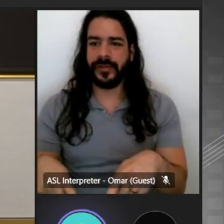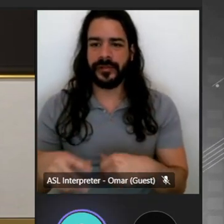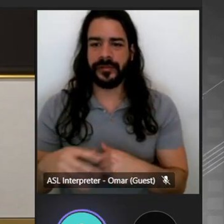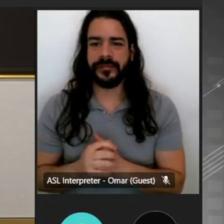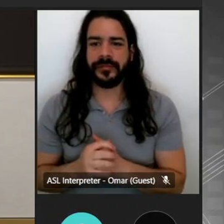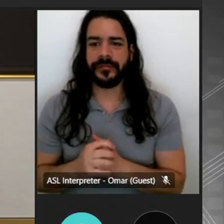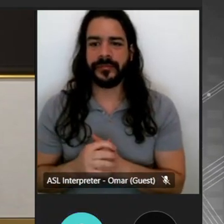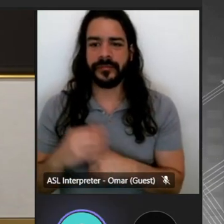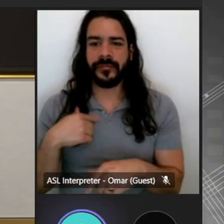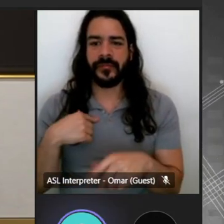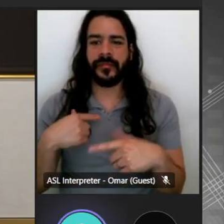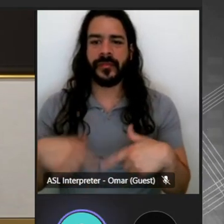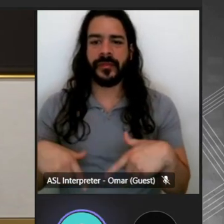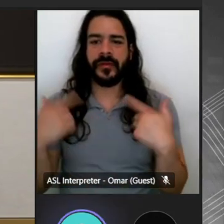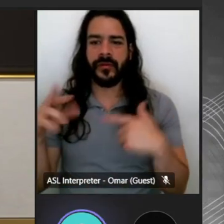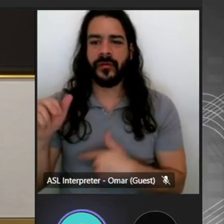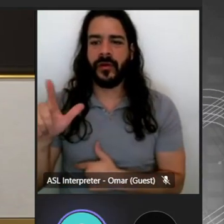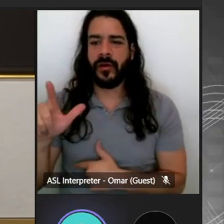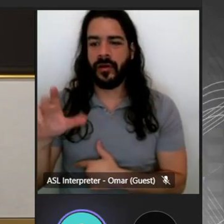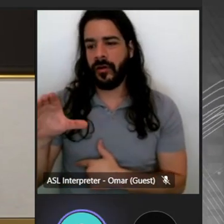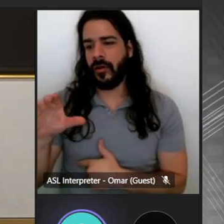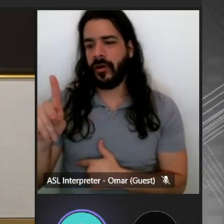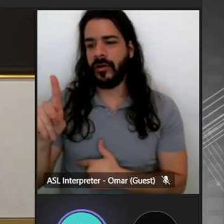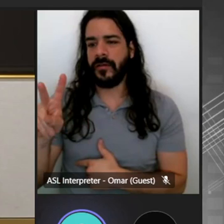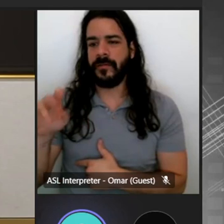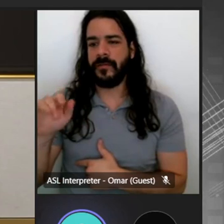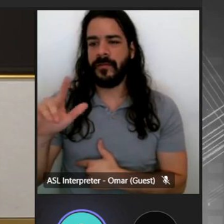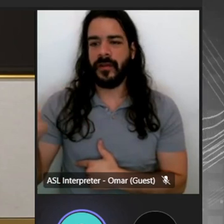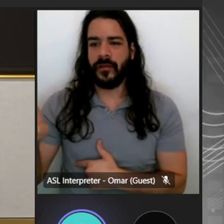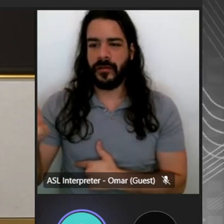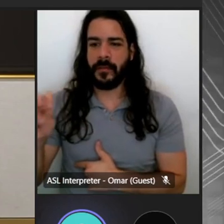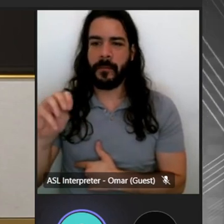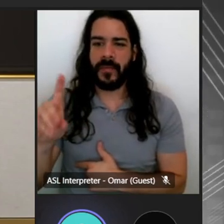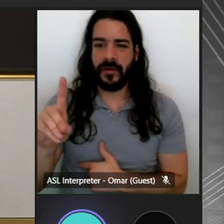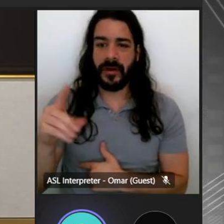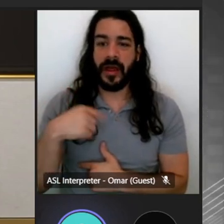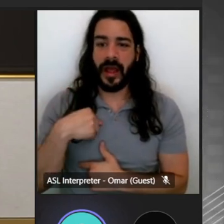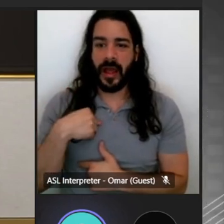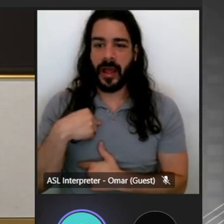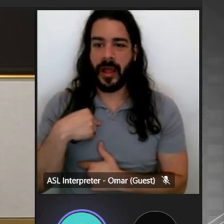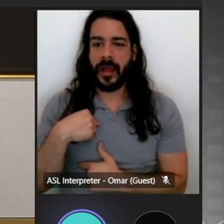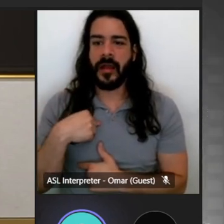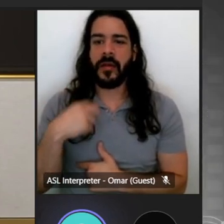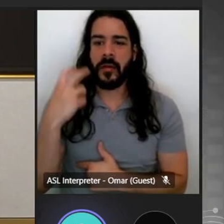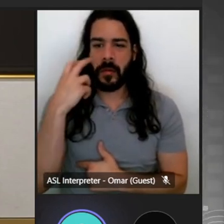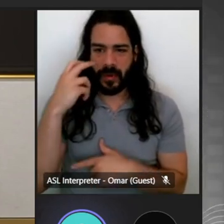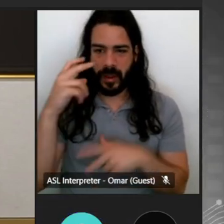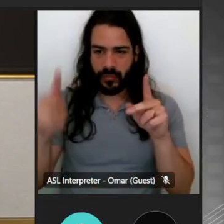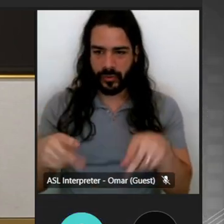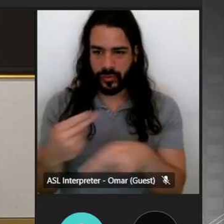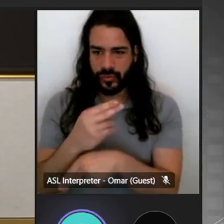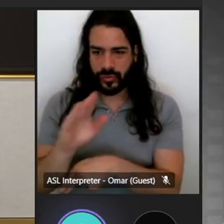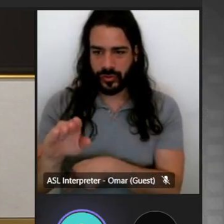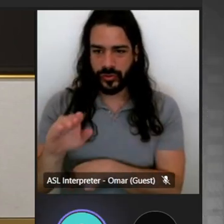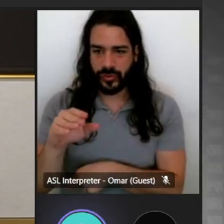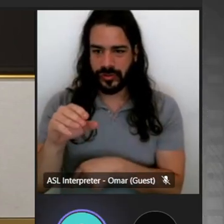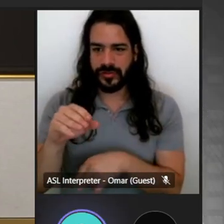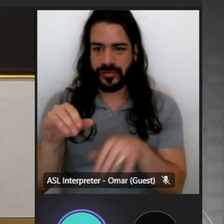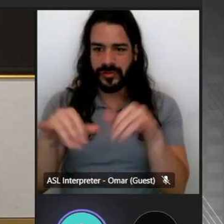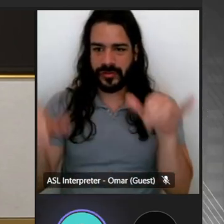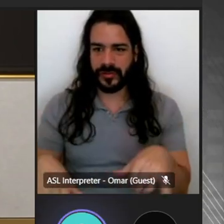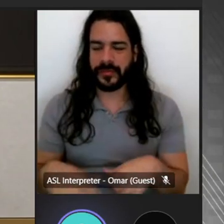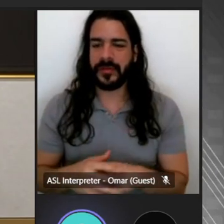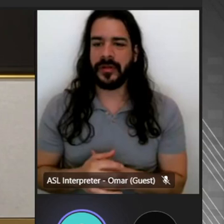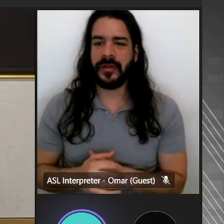person. I live in Rockville, Maryland, and I am a blind person who uses the system, the bus